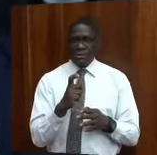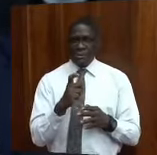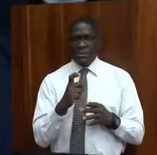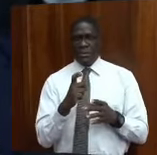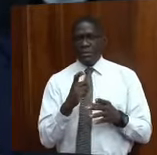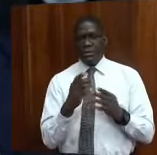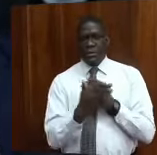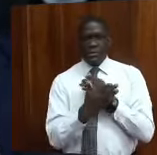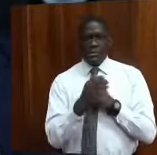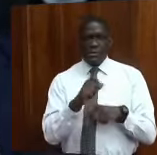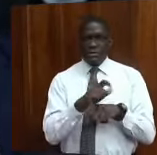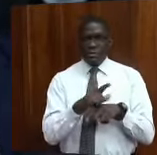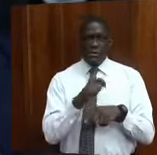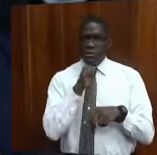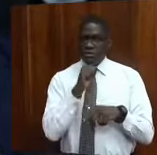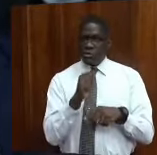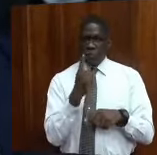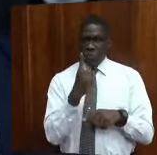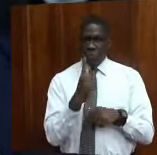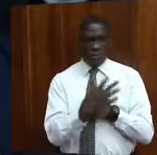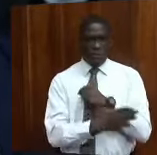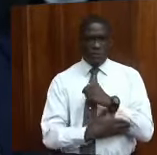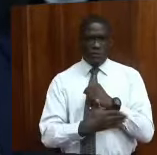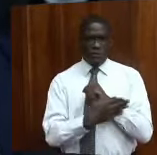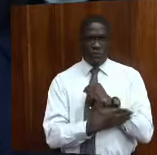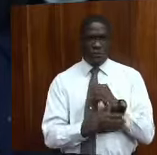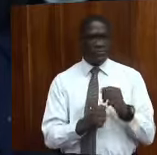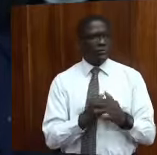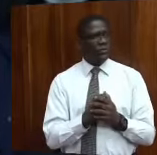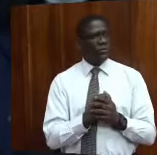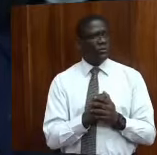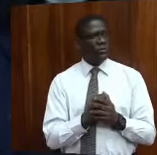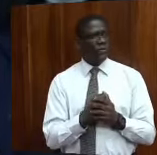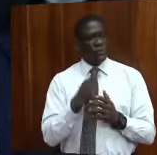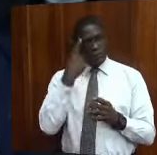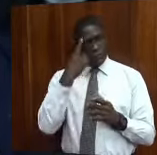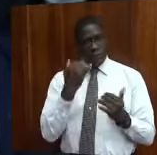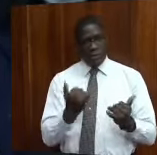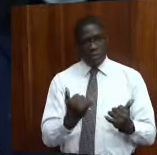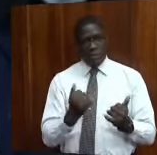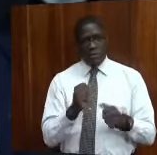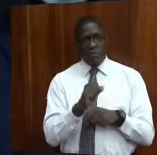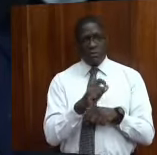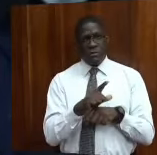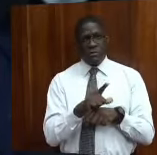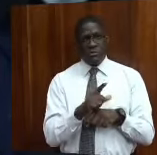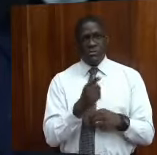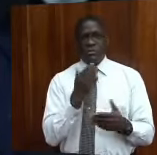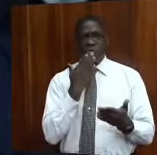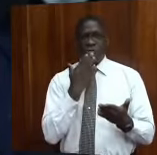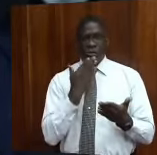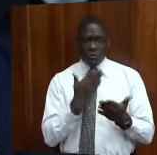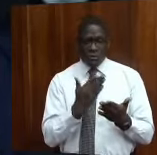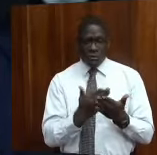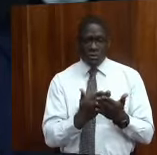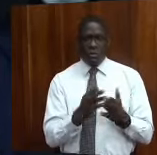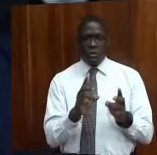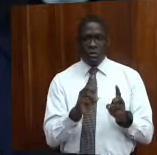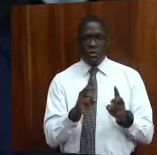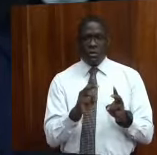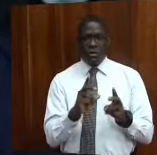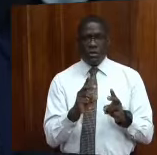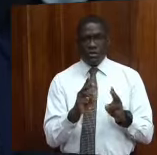we continue to work diligently on our current ratings with both the EU and OECD while attracting